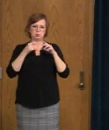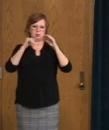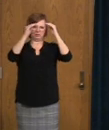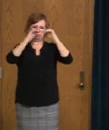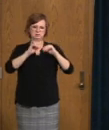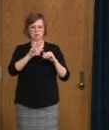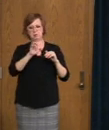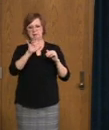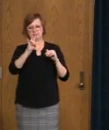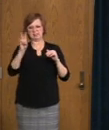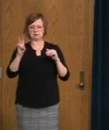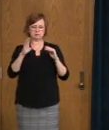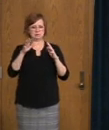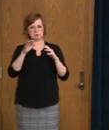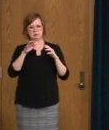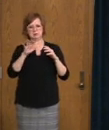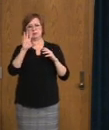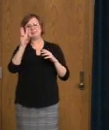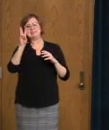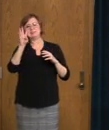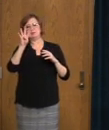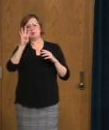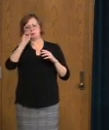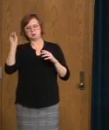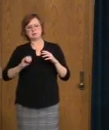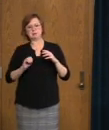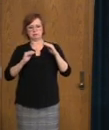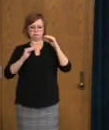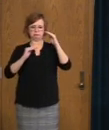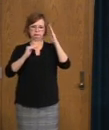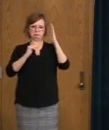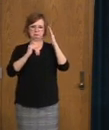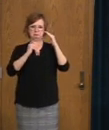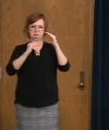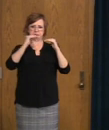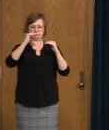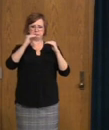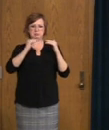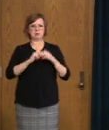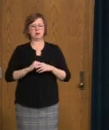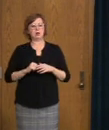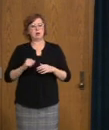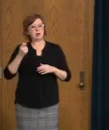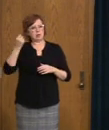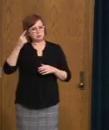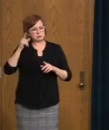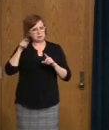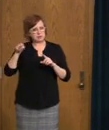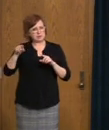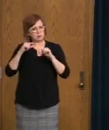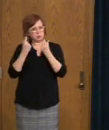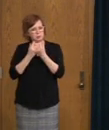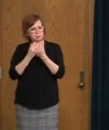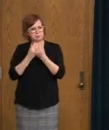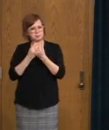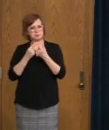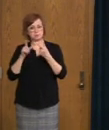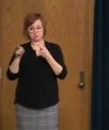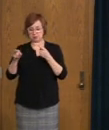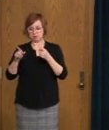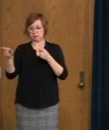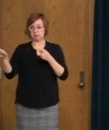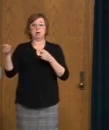for clarification on this, these individuals they're either put into the labor pool and actually picked up and redeployed to